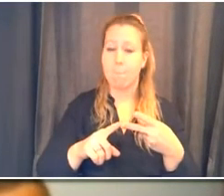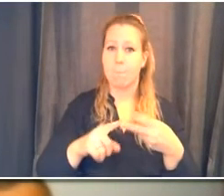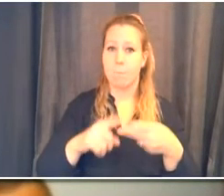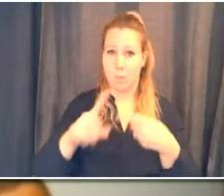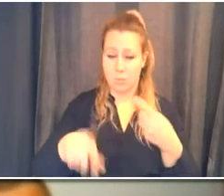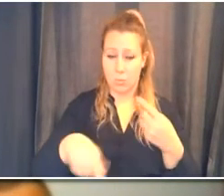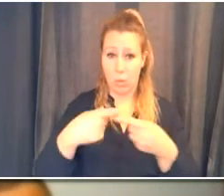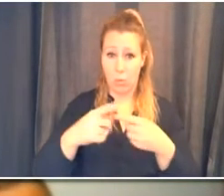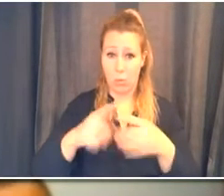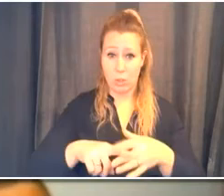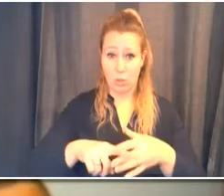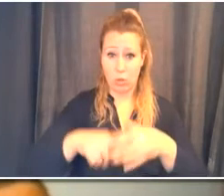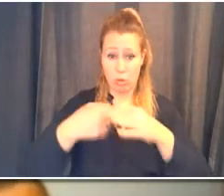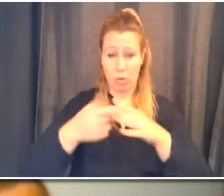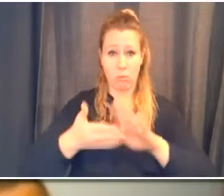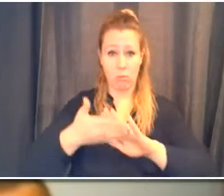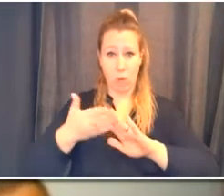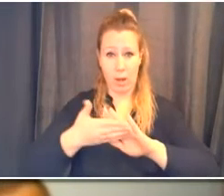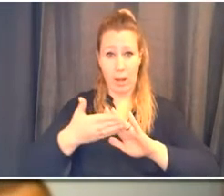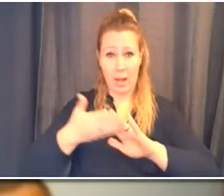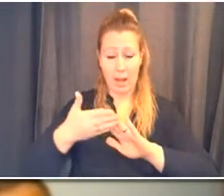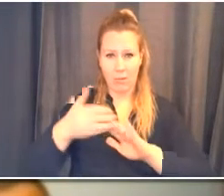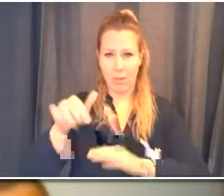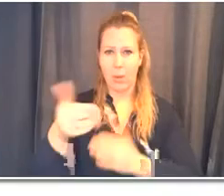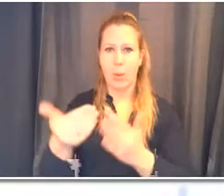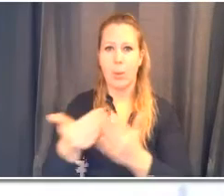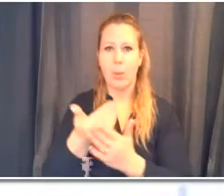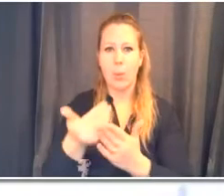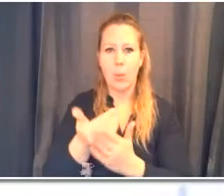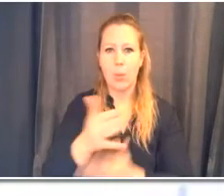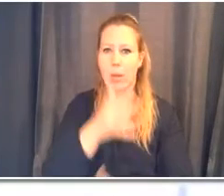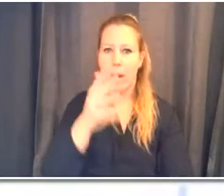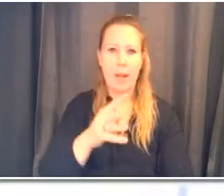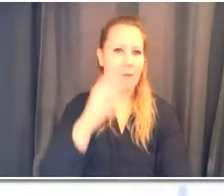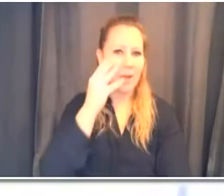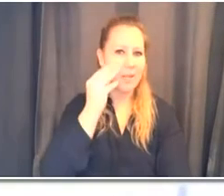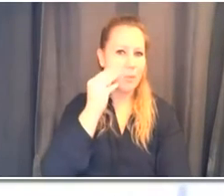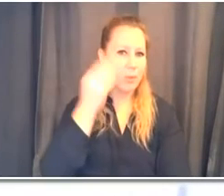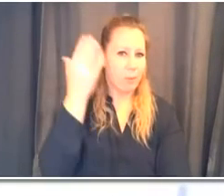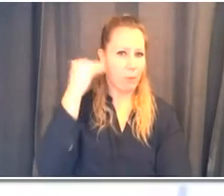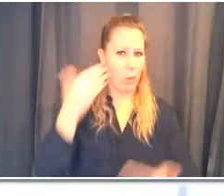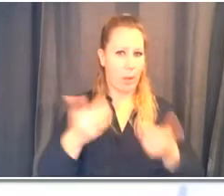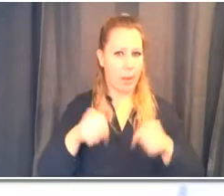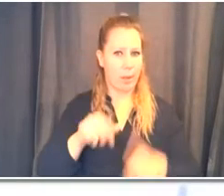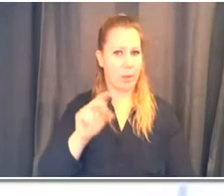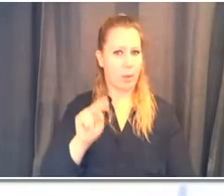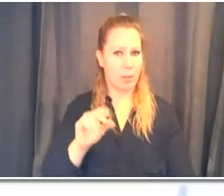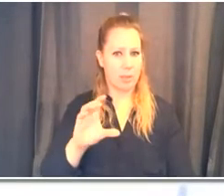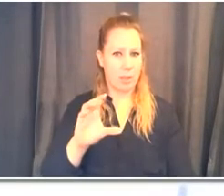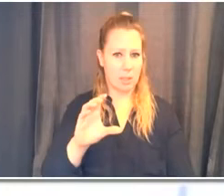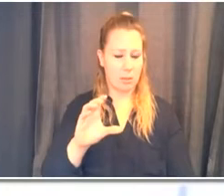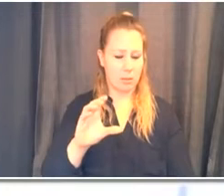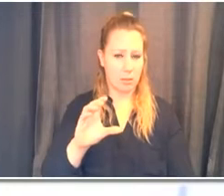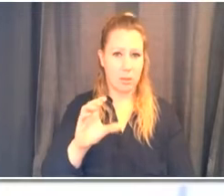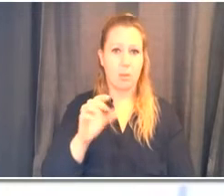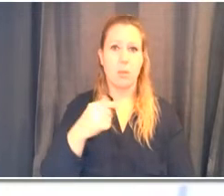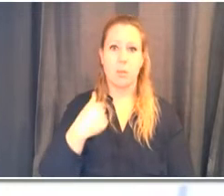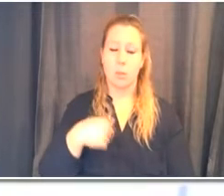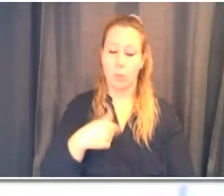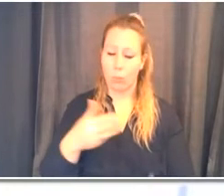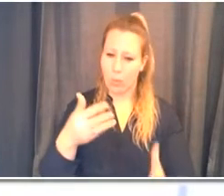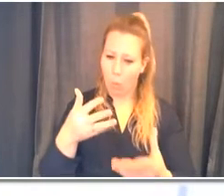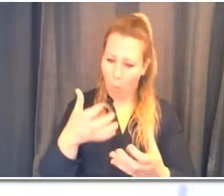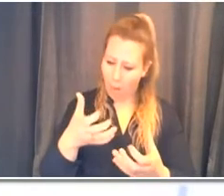dispatch services to the right location I think I appreciate your answer I think that's the same answer you previously given I think I'm just saying